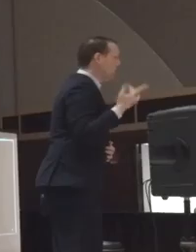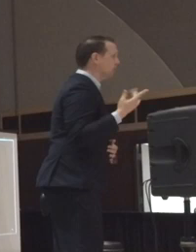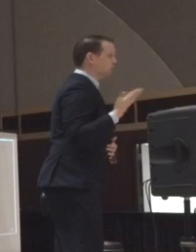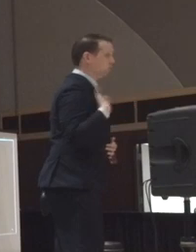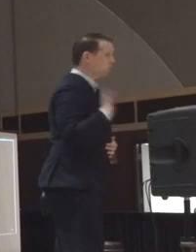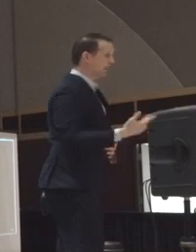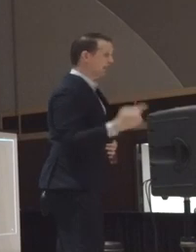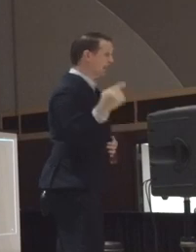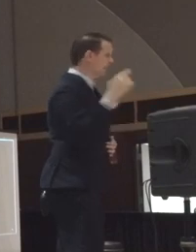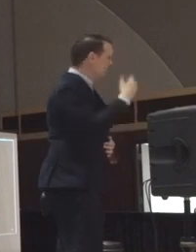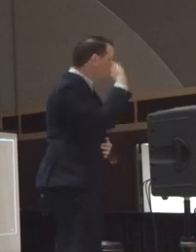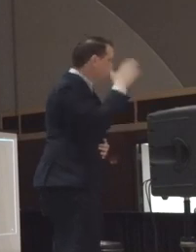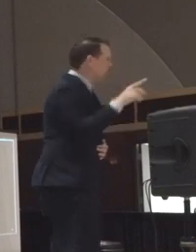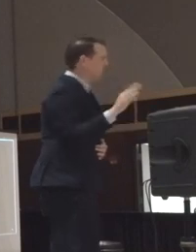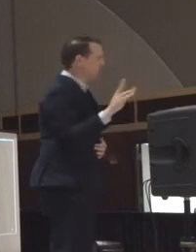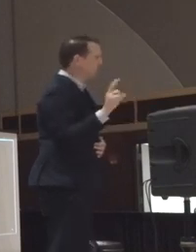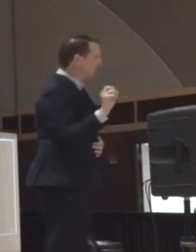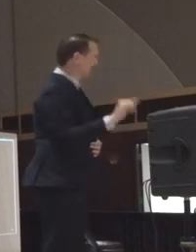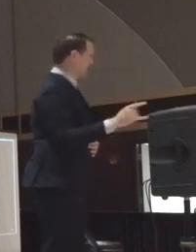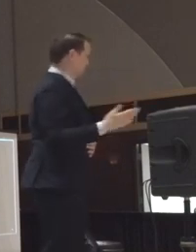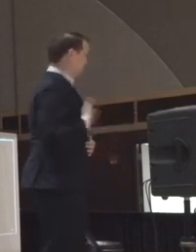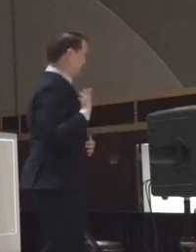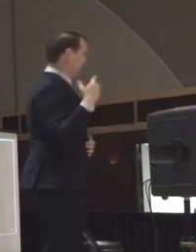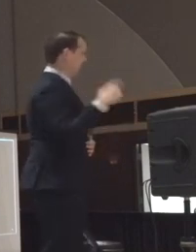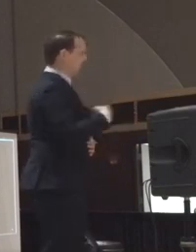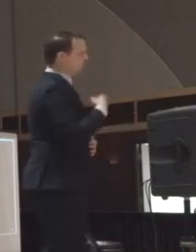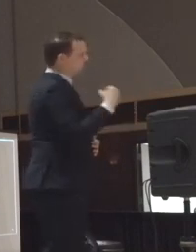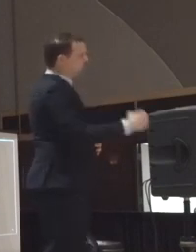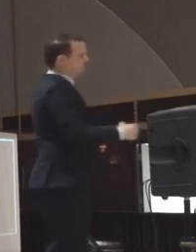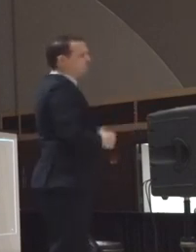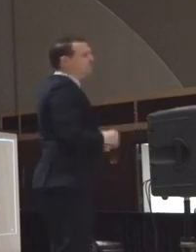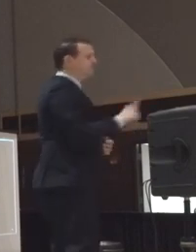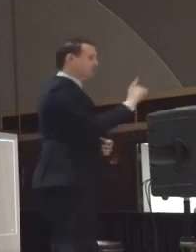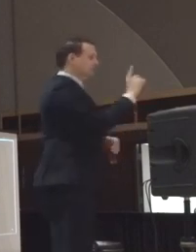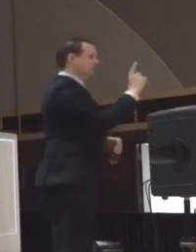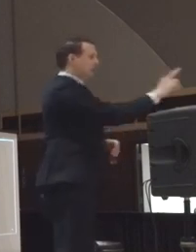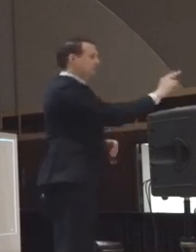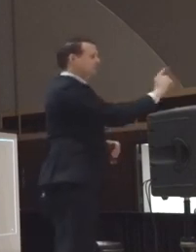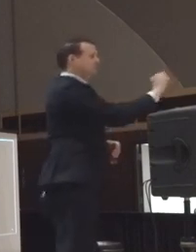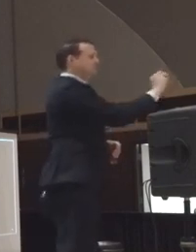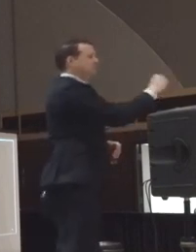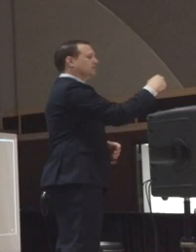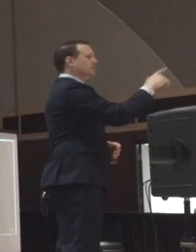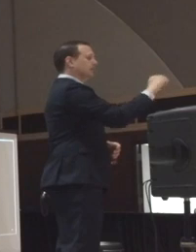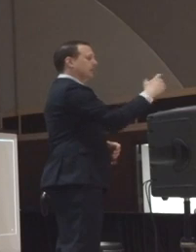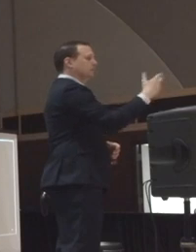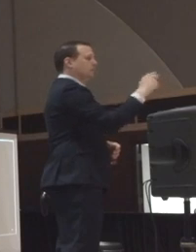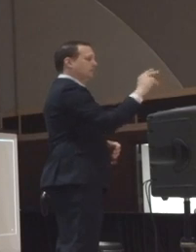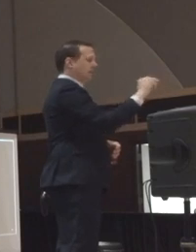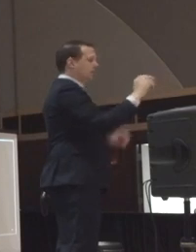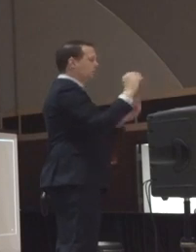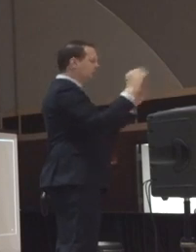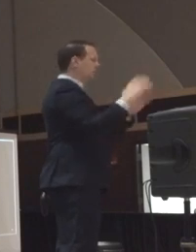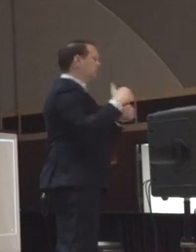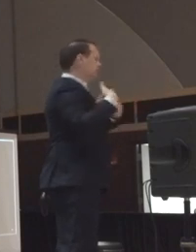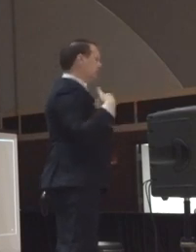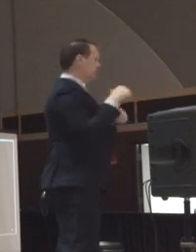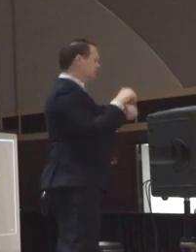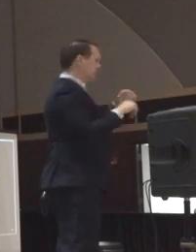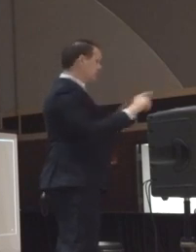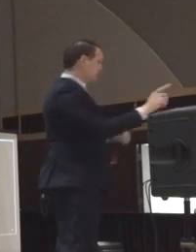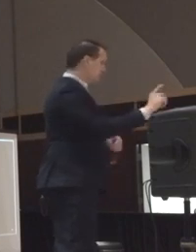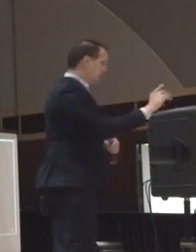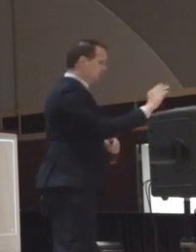her very busy schedule to join us this afternoon. Dr. Temple Grandin is a professor of animal science at Colorado